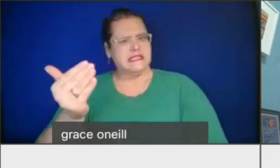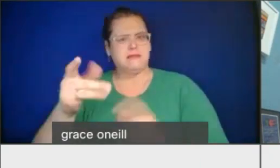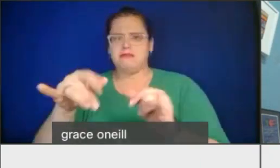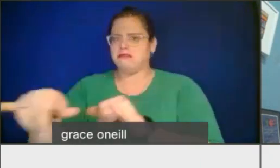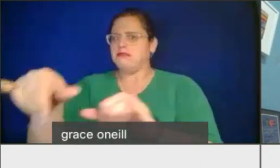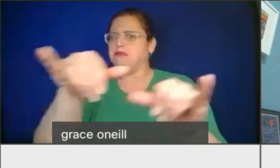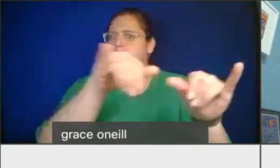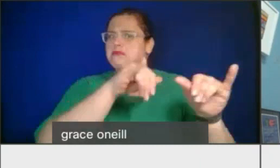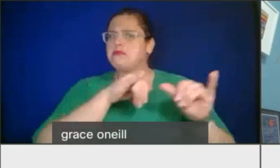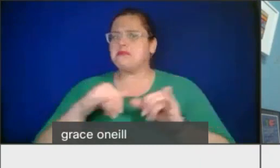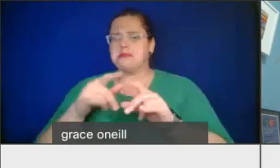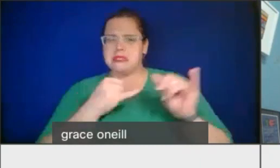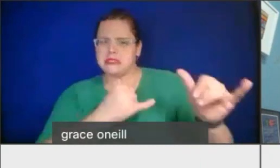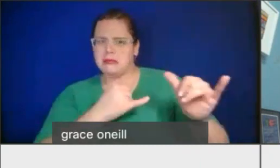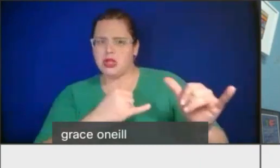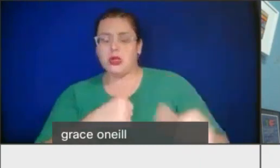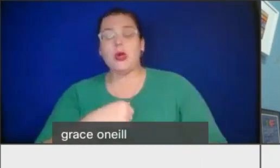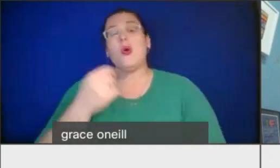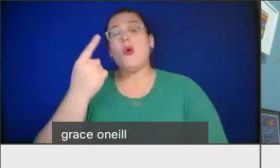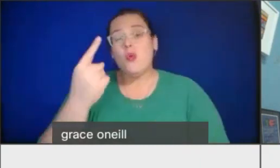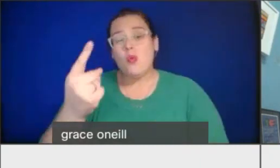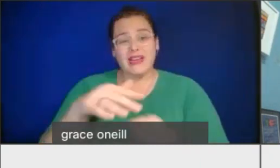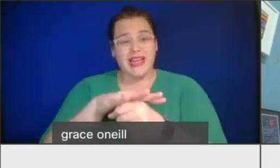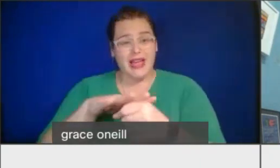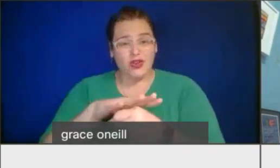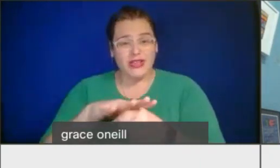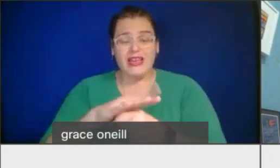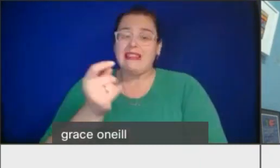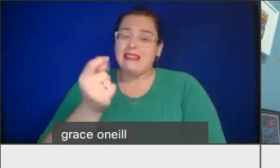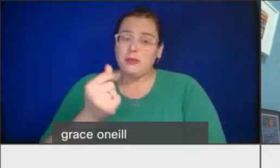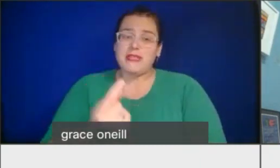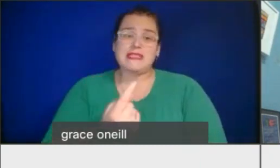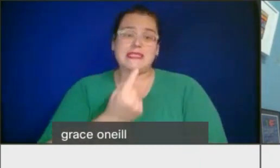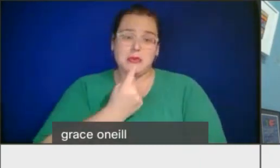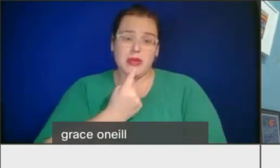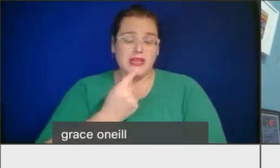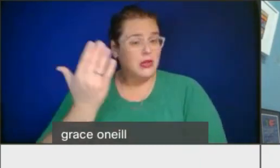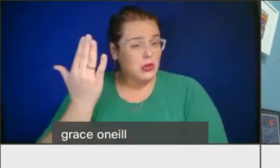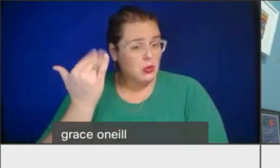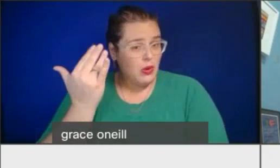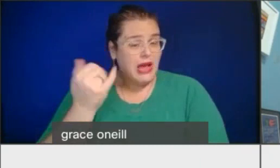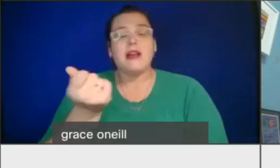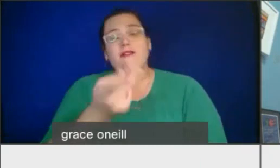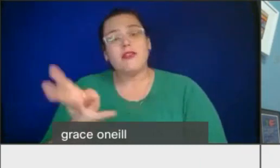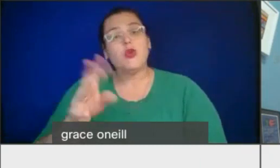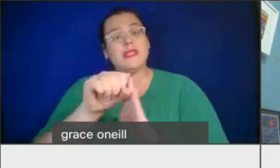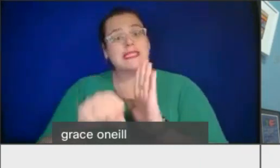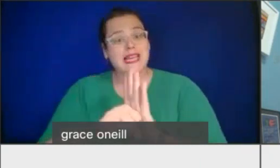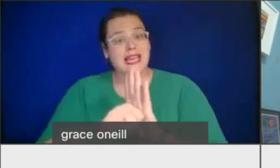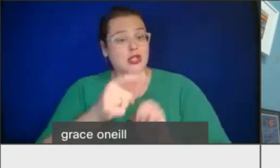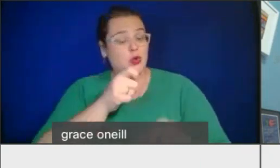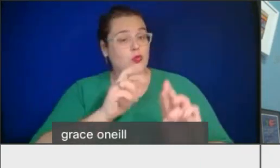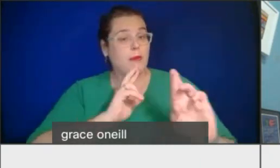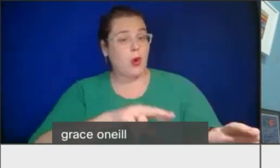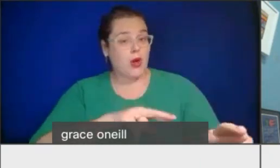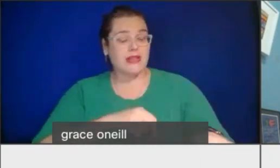was discouraging to me was that the few states that were reporting much stronger